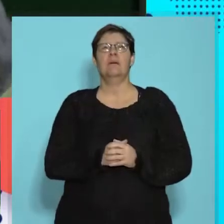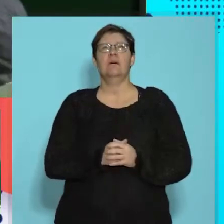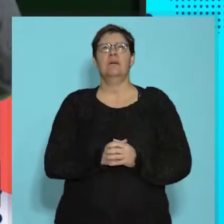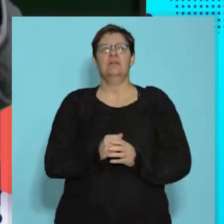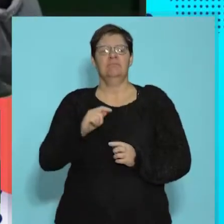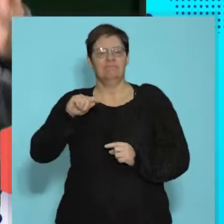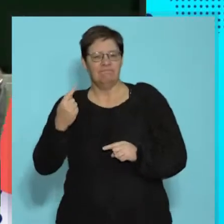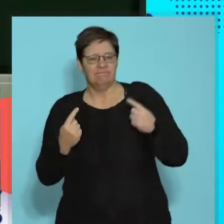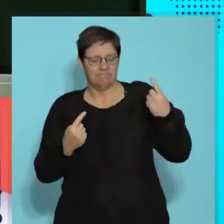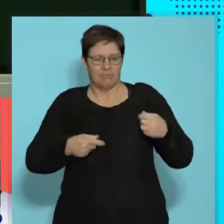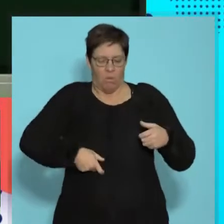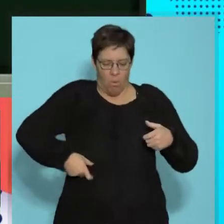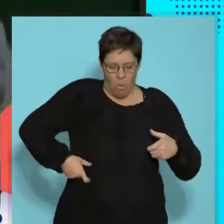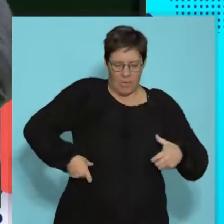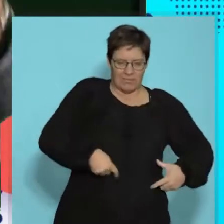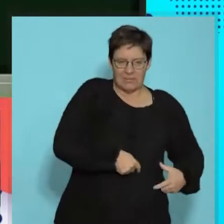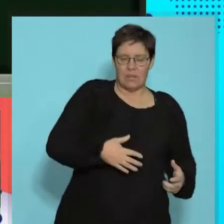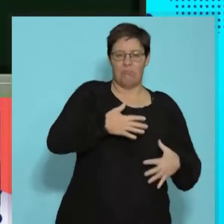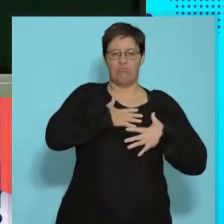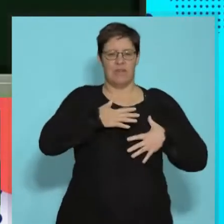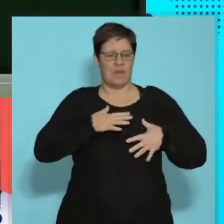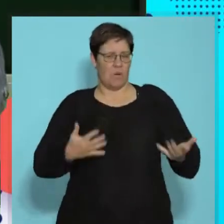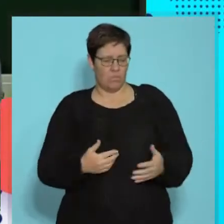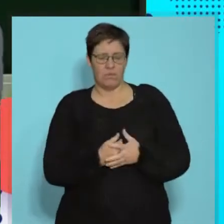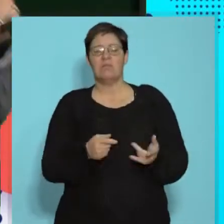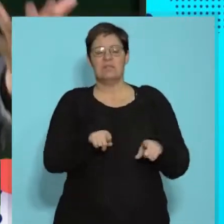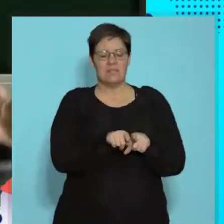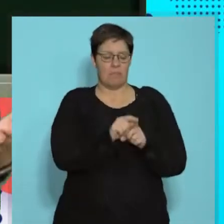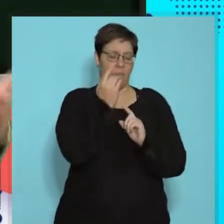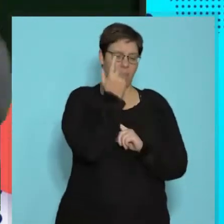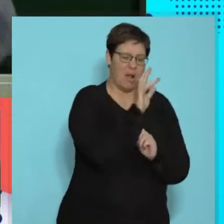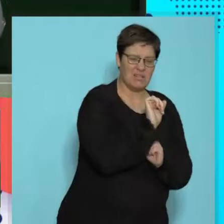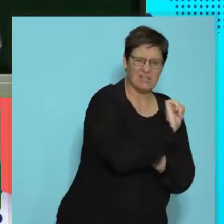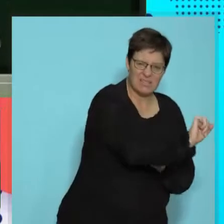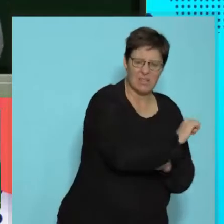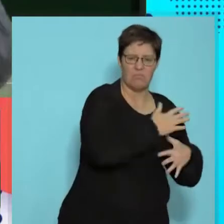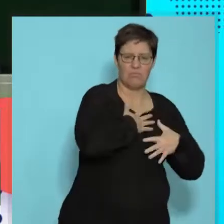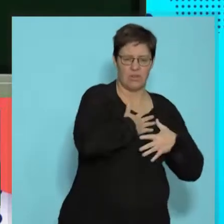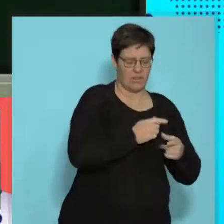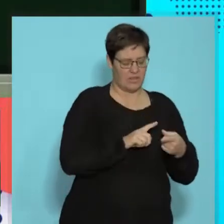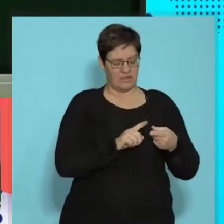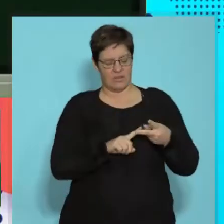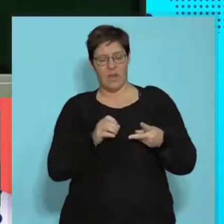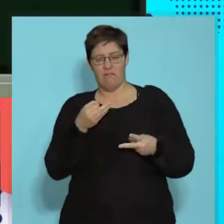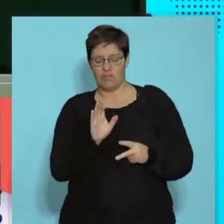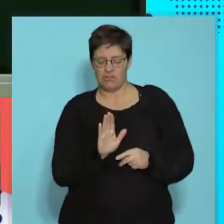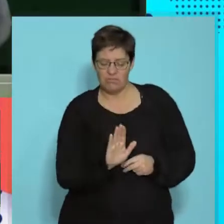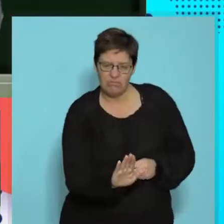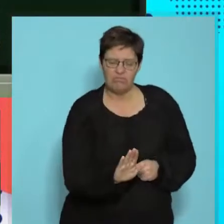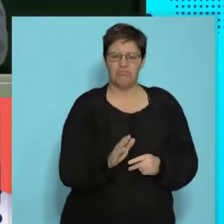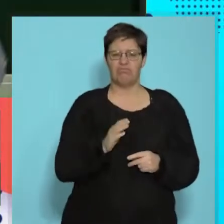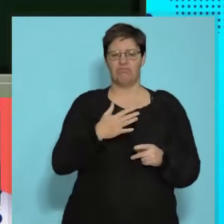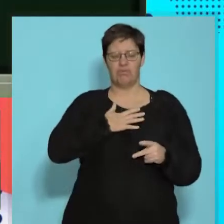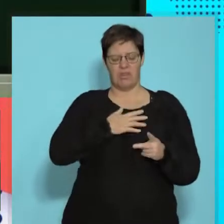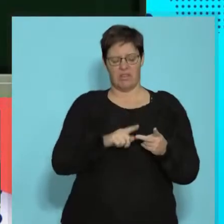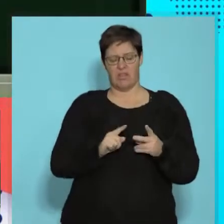at how other organisms have to breathe. We're going to look at how plants breathe, right? We're going to look how fish